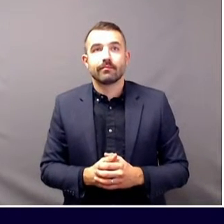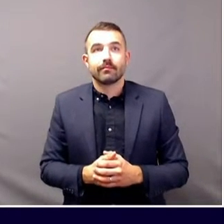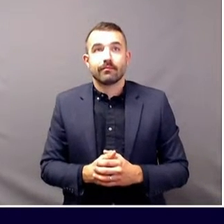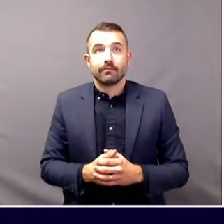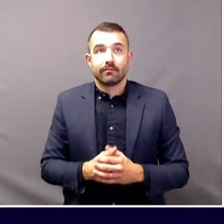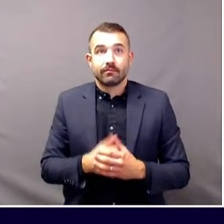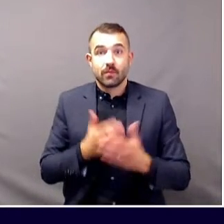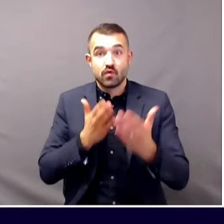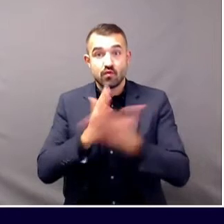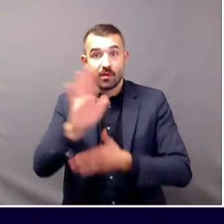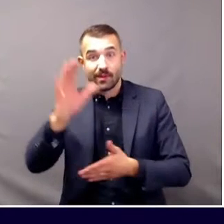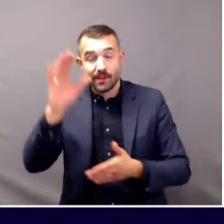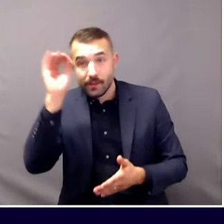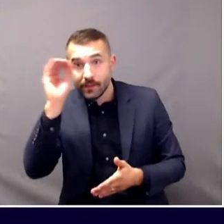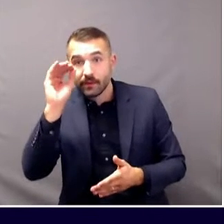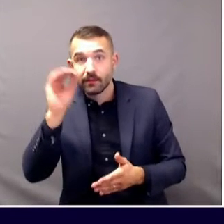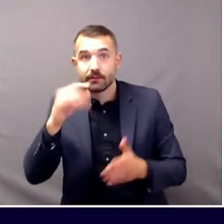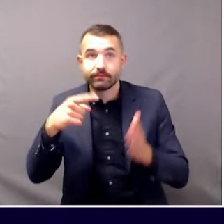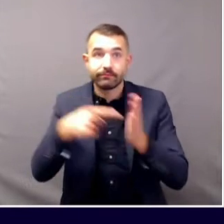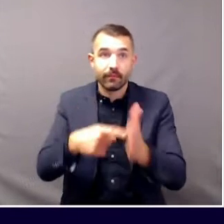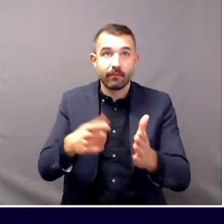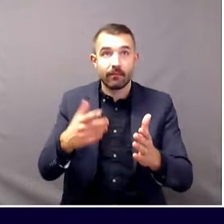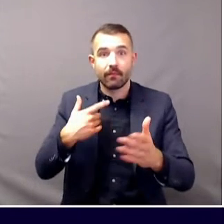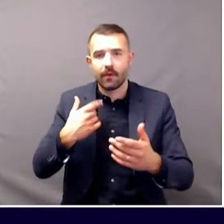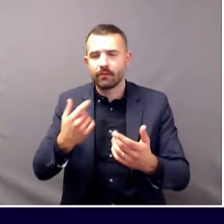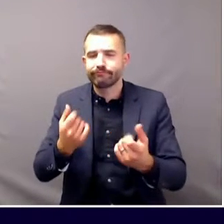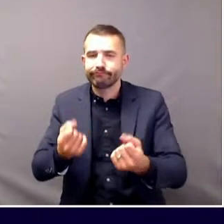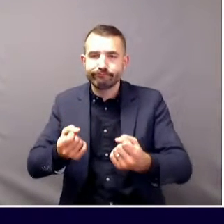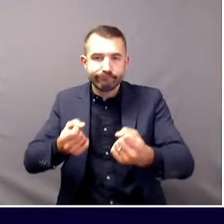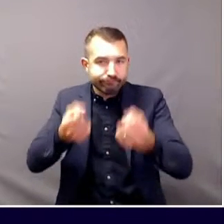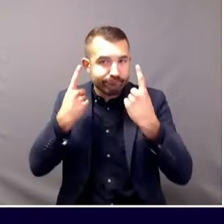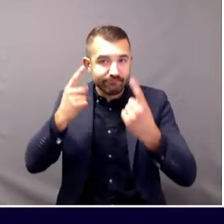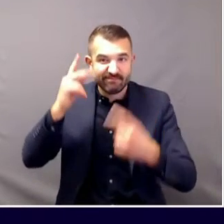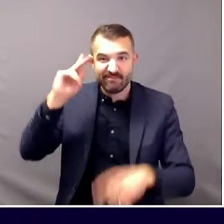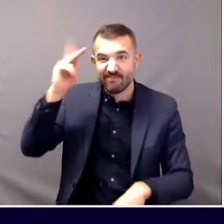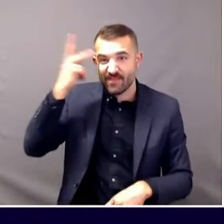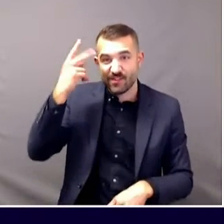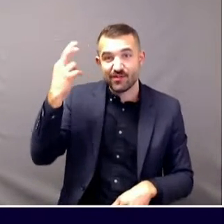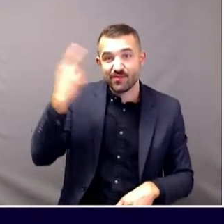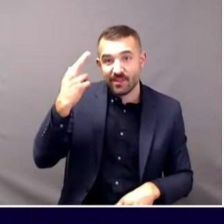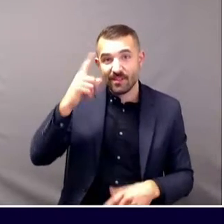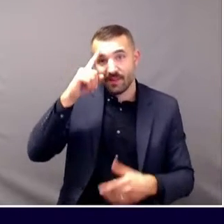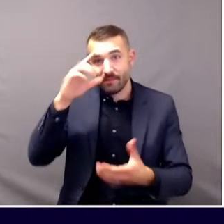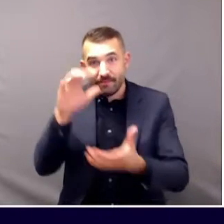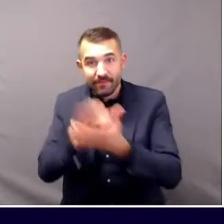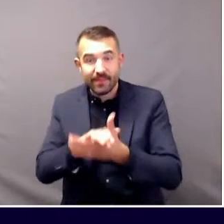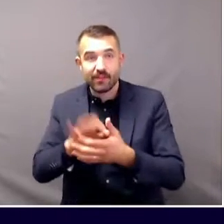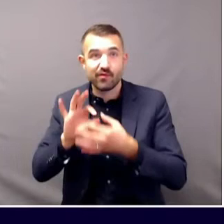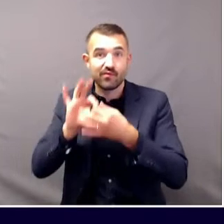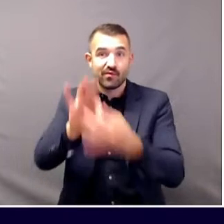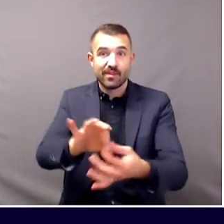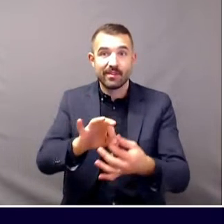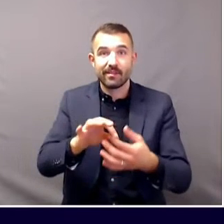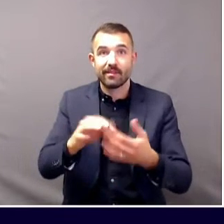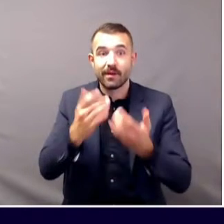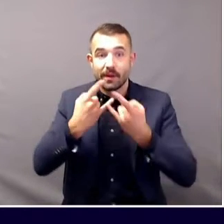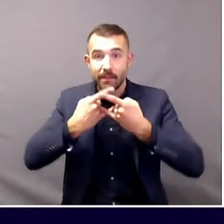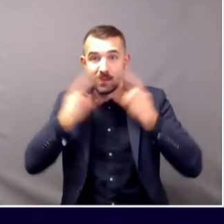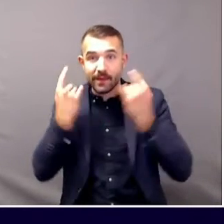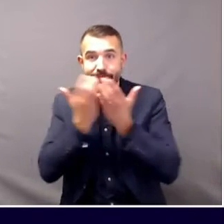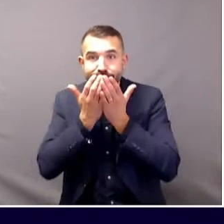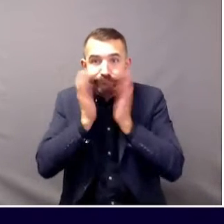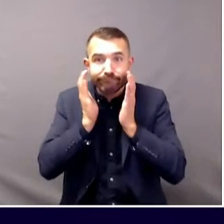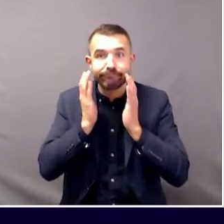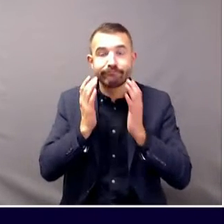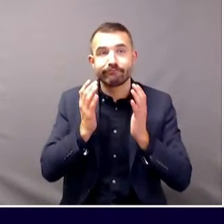people do have political beliefs or different types of beliefs about things like face coverings. We do respect their right to express